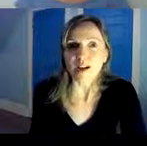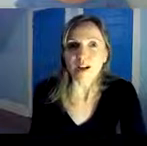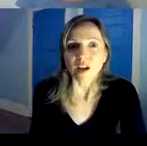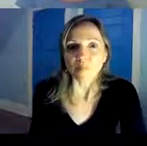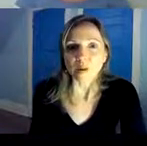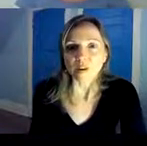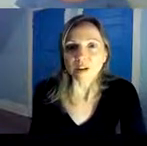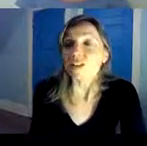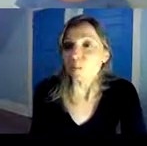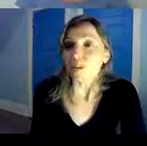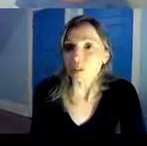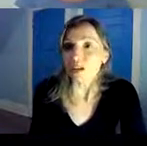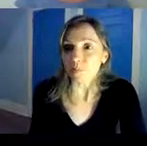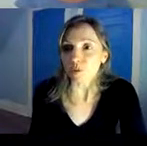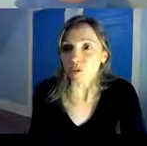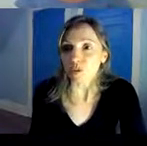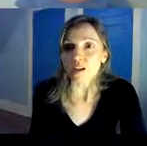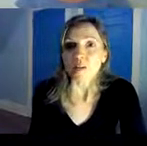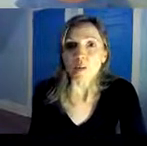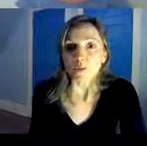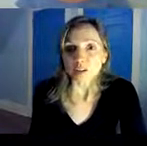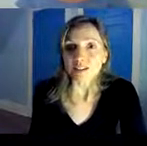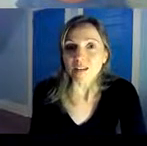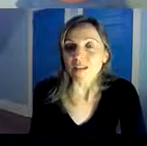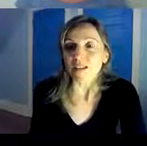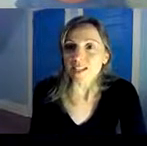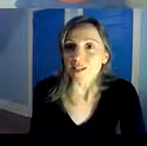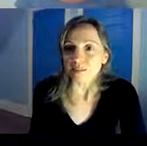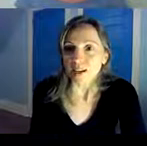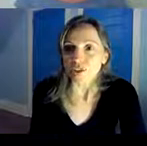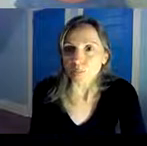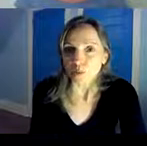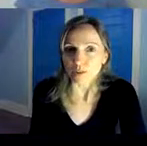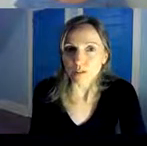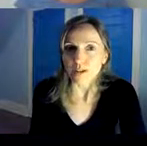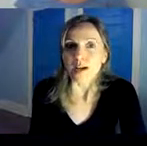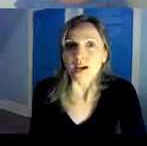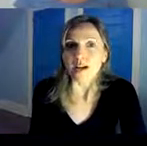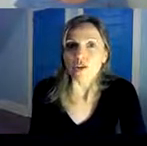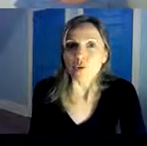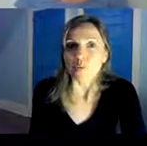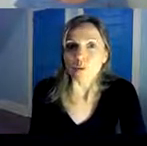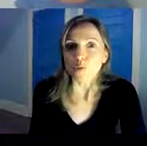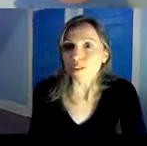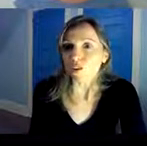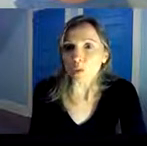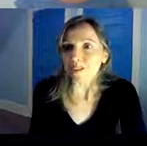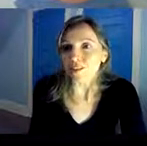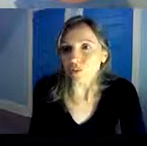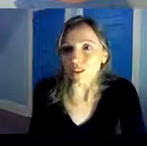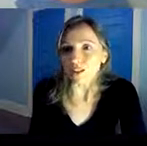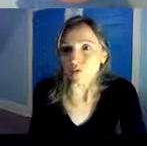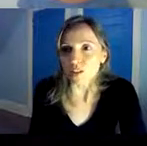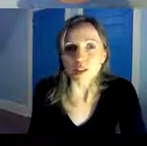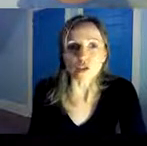shrub, that berry, and it's a prolific berry producer, but those berries have a laxative effect on birds. And so the birds will consume it